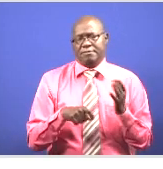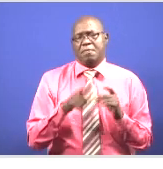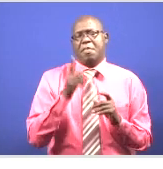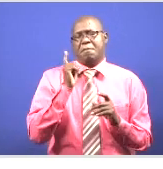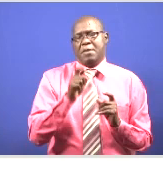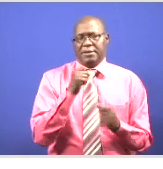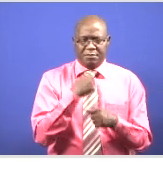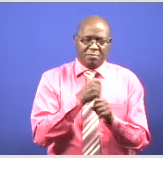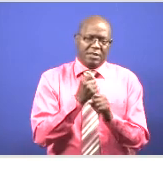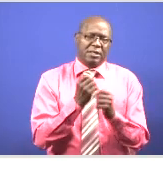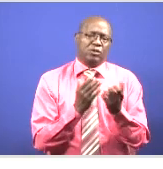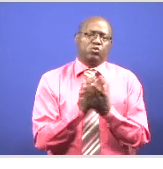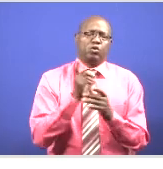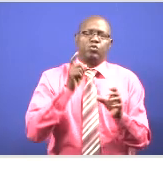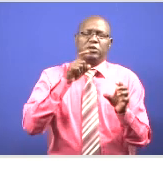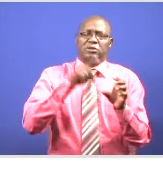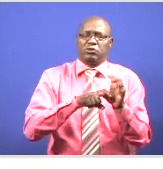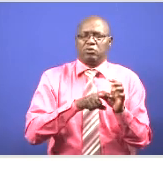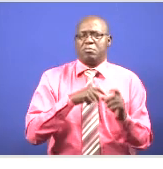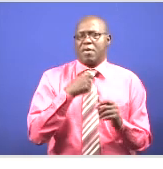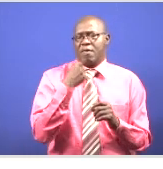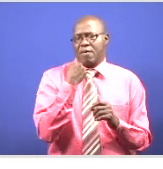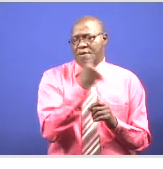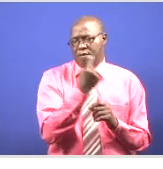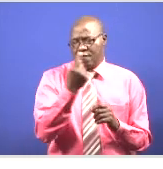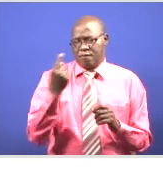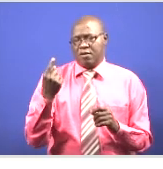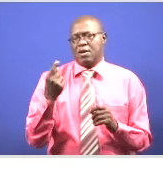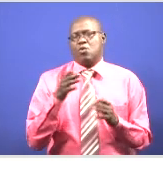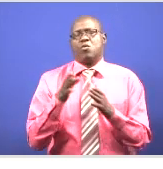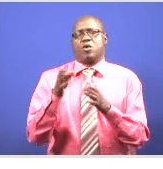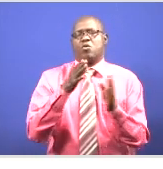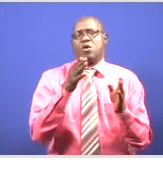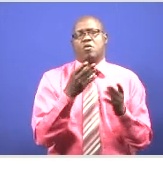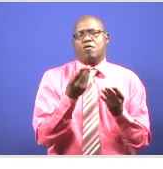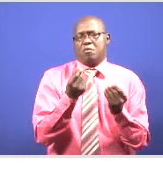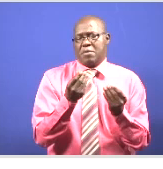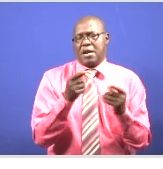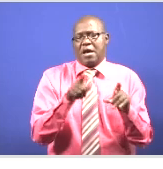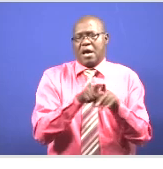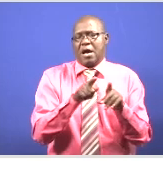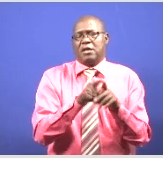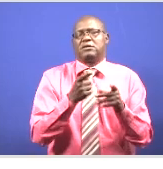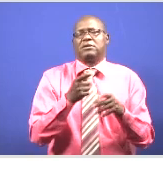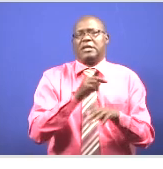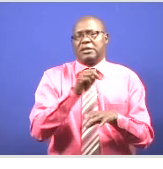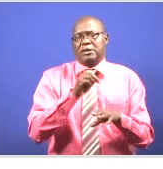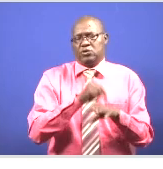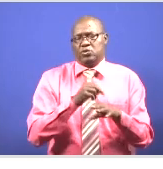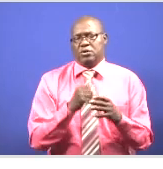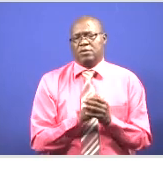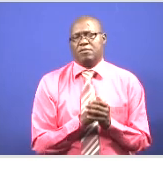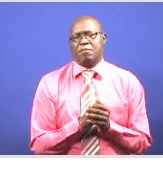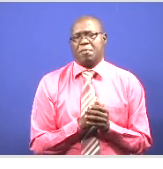that we tap into every avenue of revenue as a nation. Every avenue as a nation. And